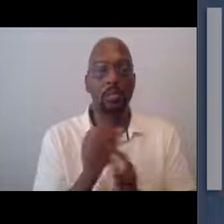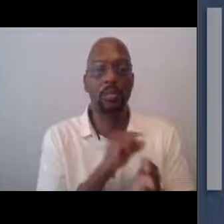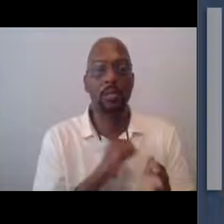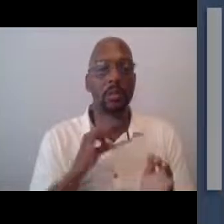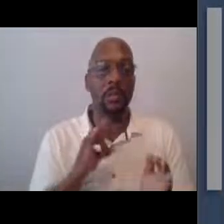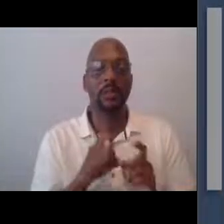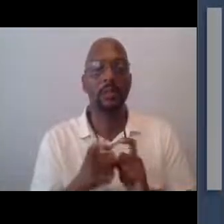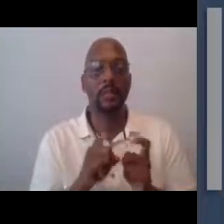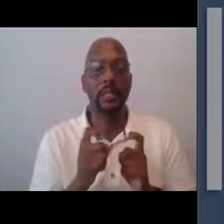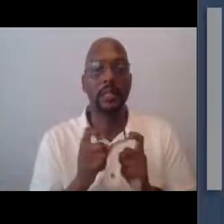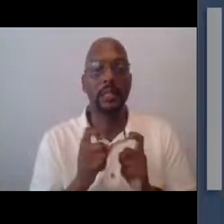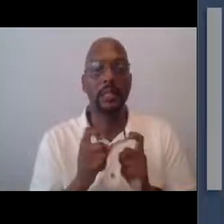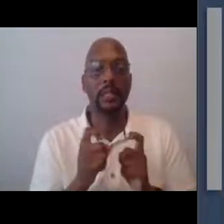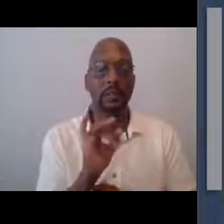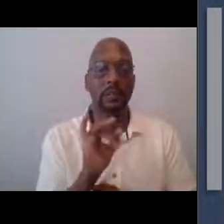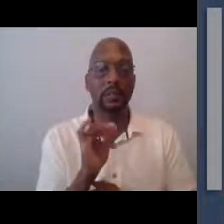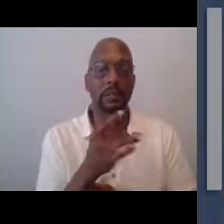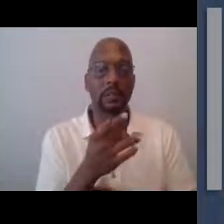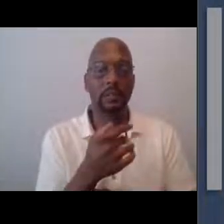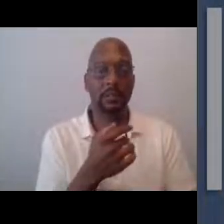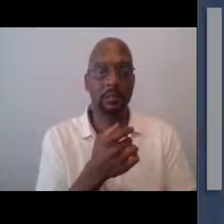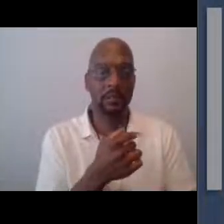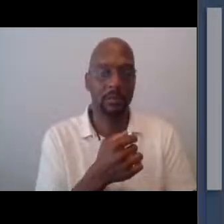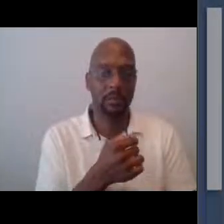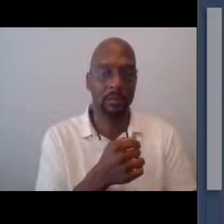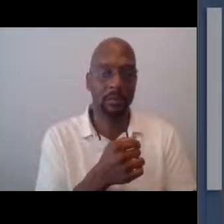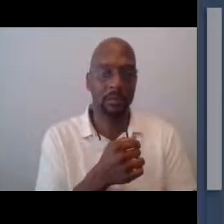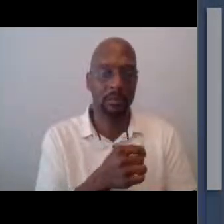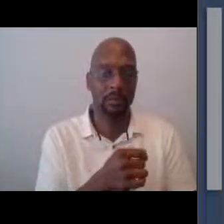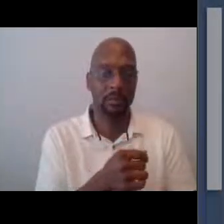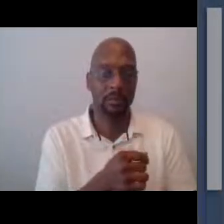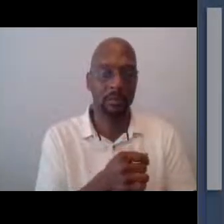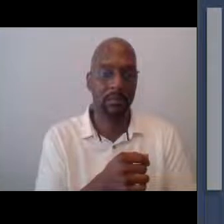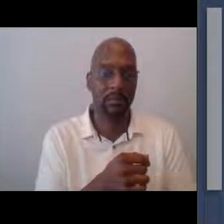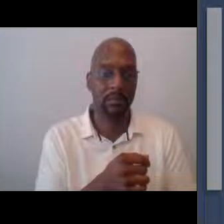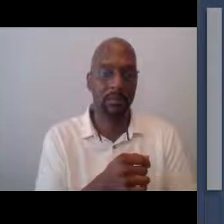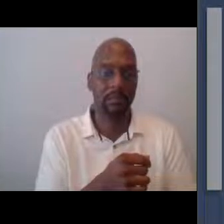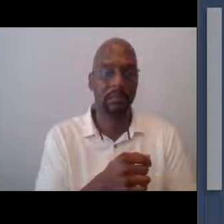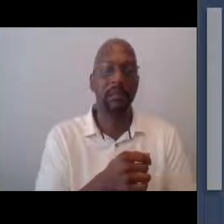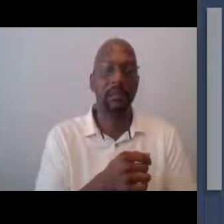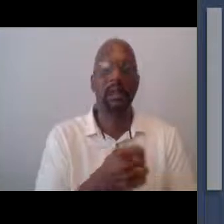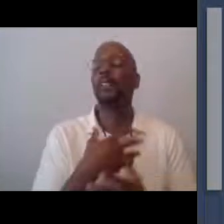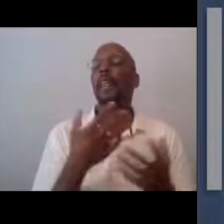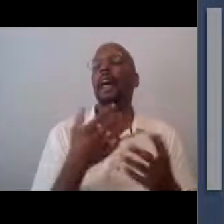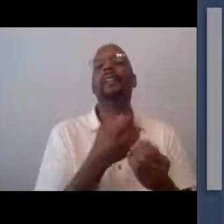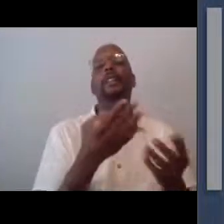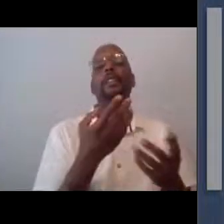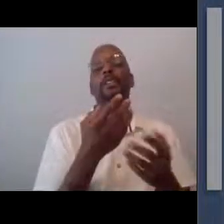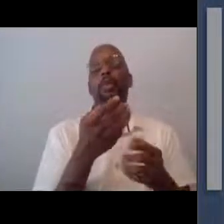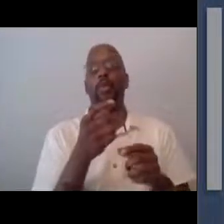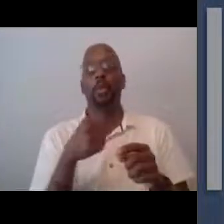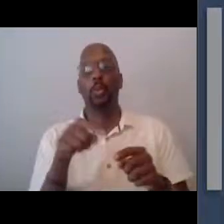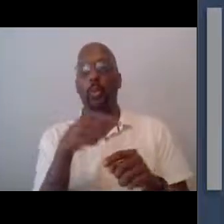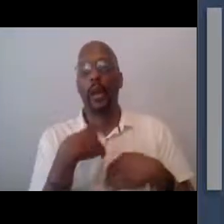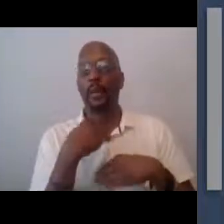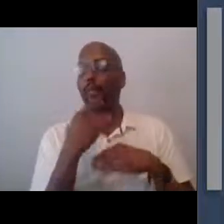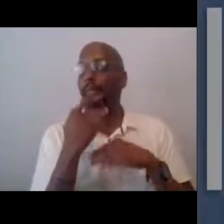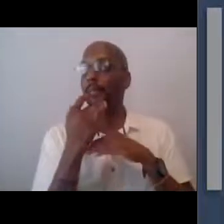others, I hope we're going to be taking a careful look on how our state can take it. And there's a lot of resources. The DOT website, I'll talk about briefly